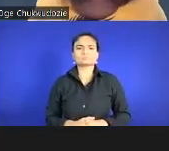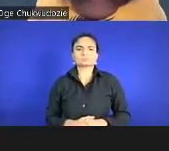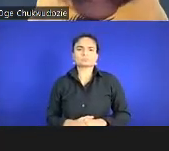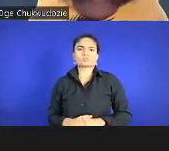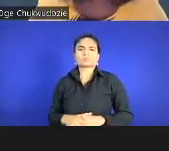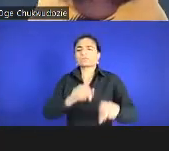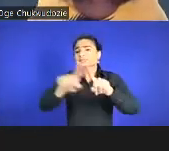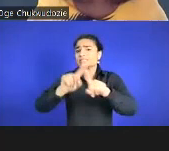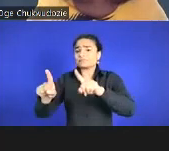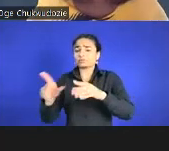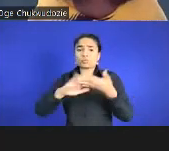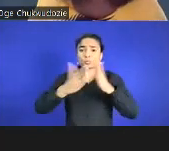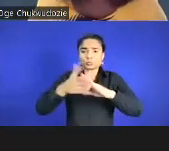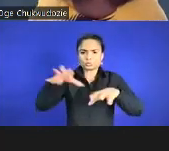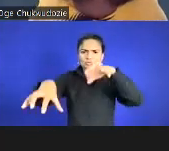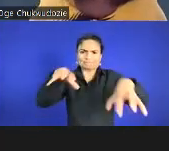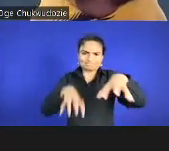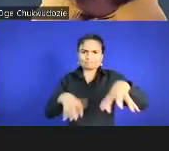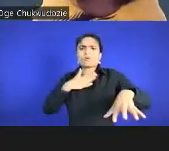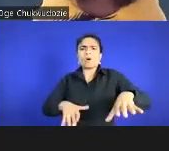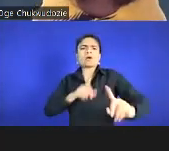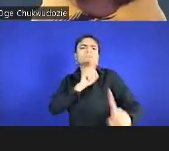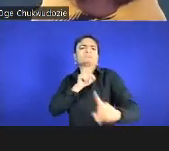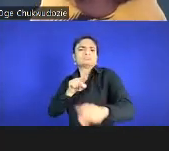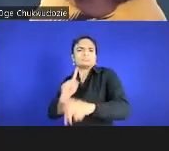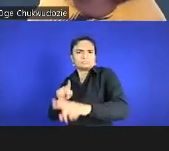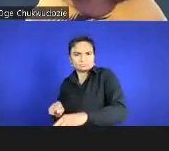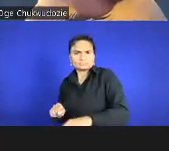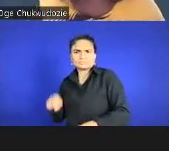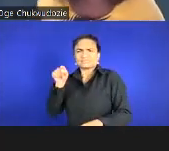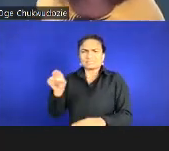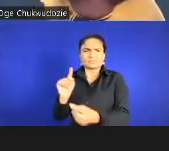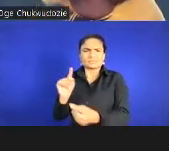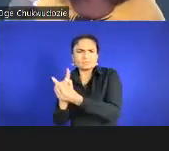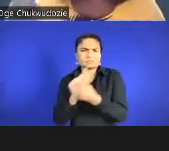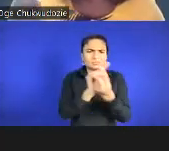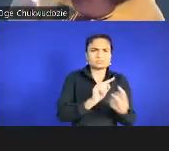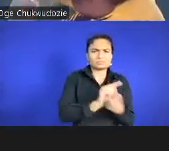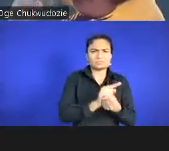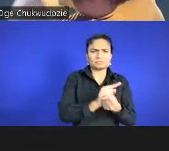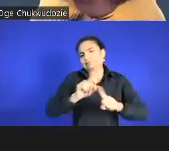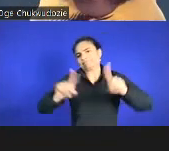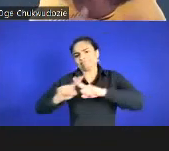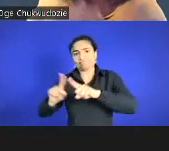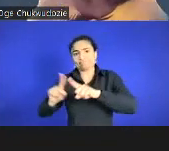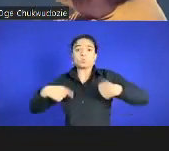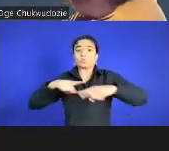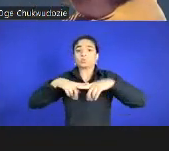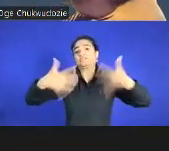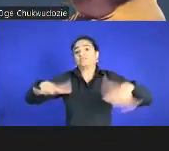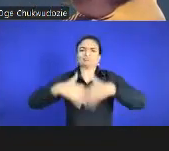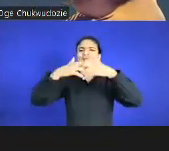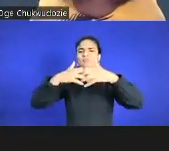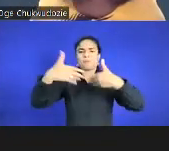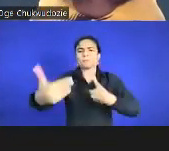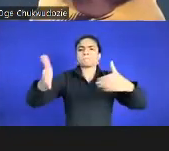up suggestion boxes, maybe because it's a bit easier, or we say we'll have phone lines, for people